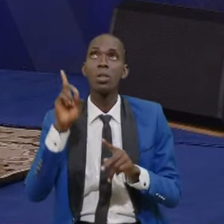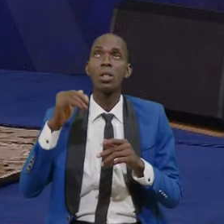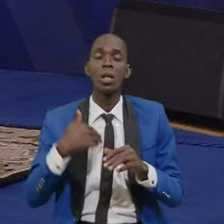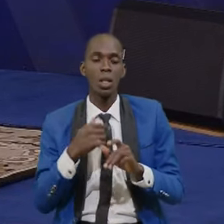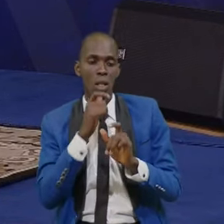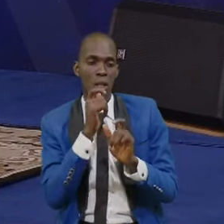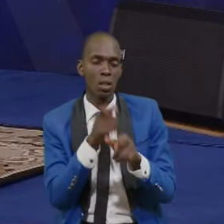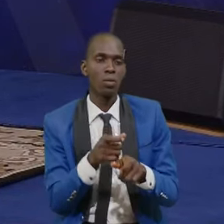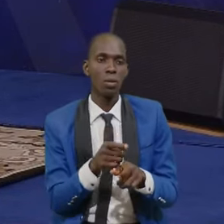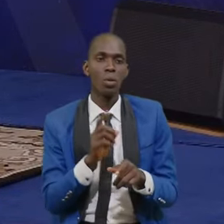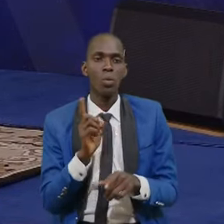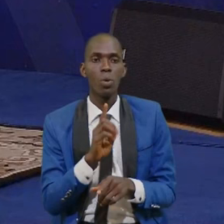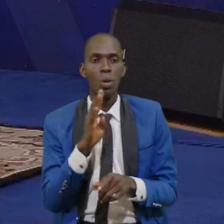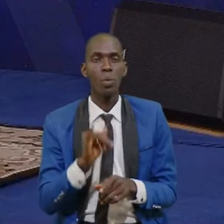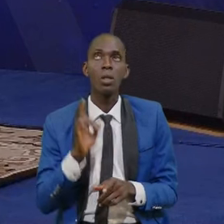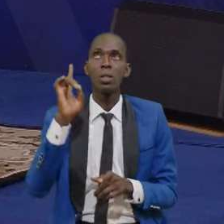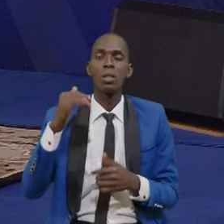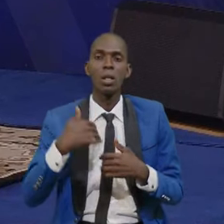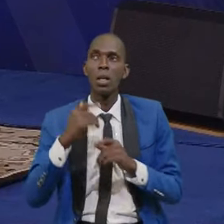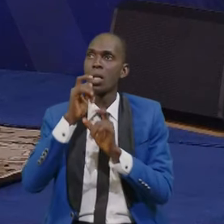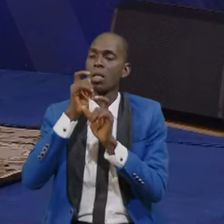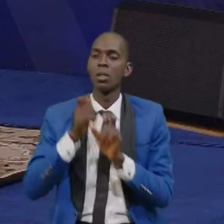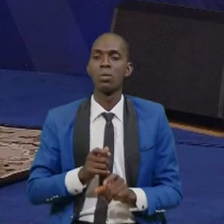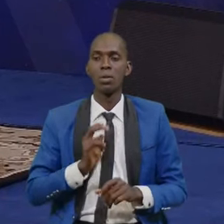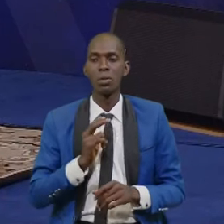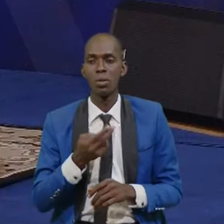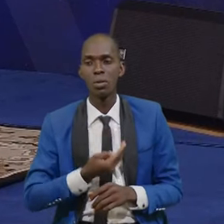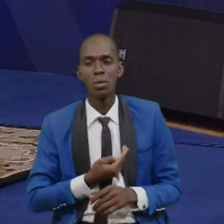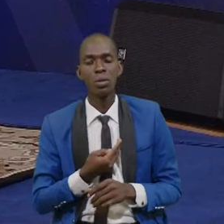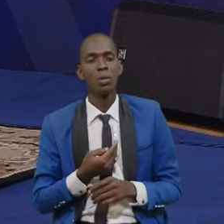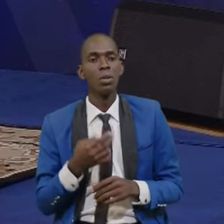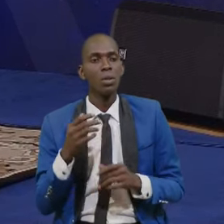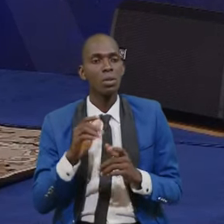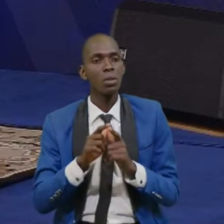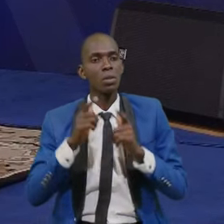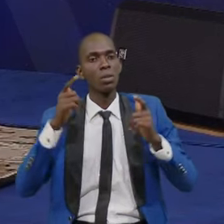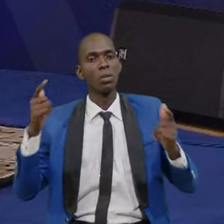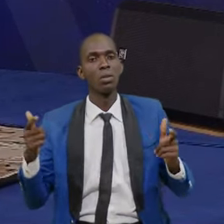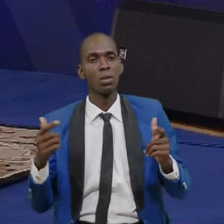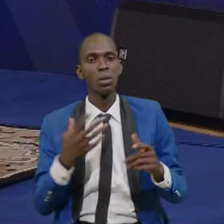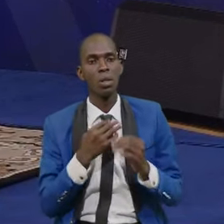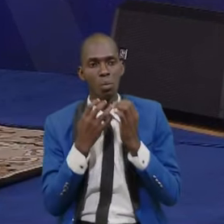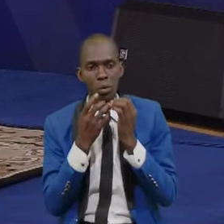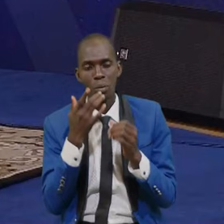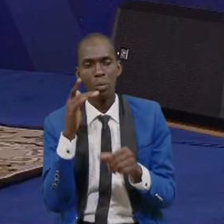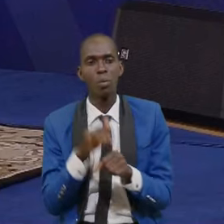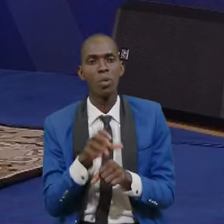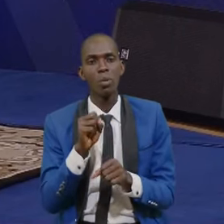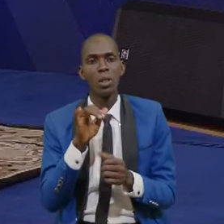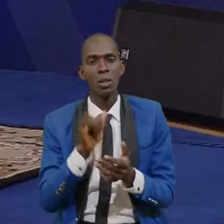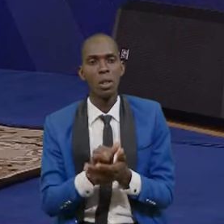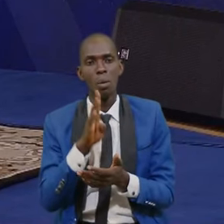unto us exceeding great and precious promises, that by these promises, these